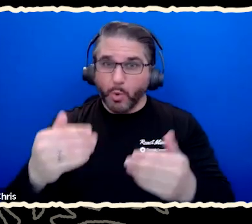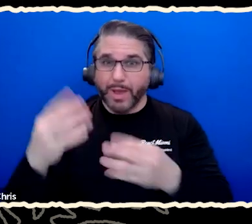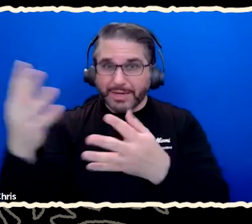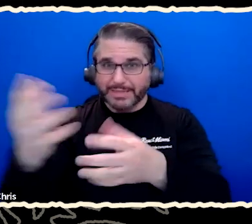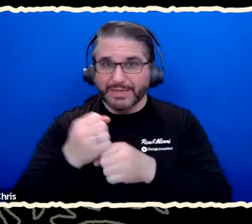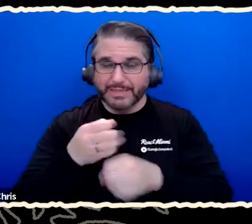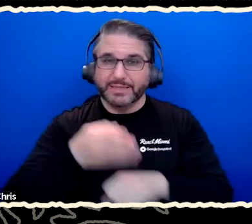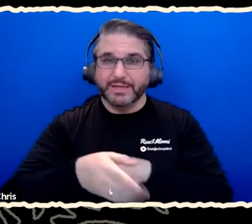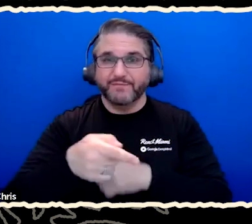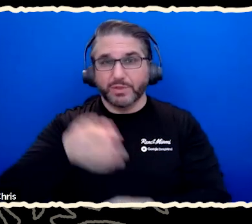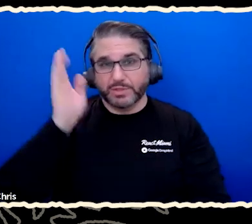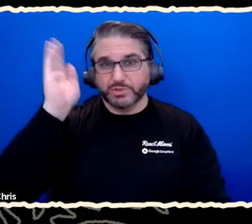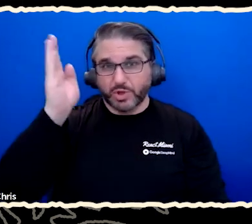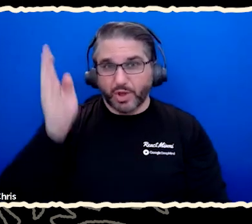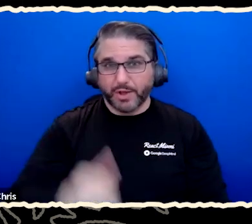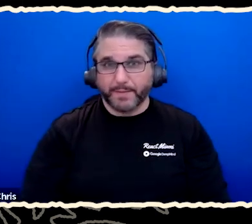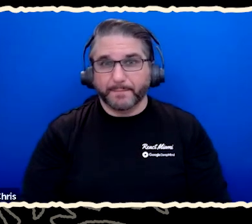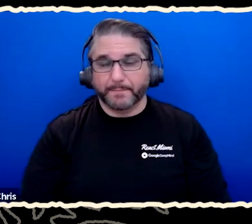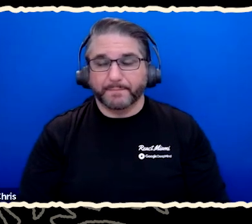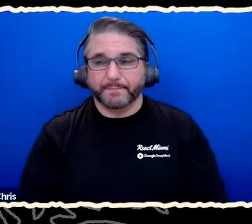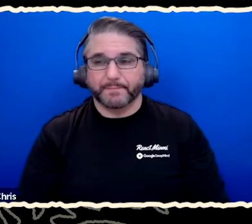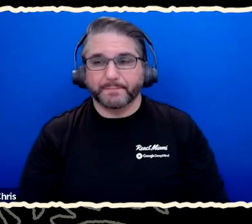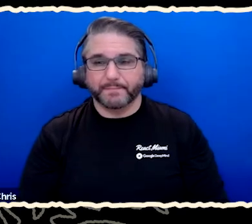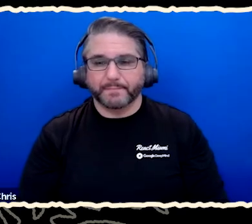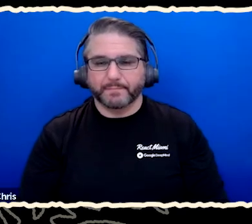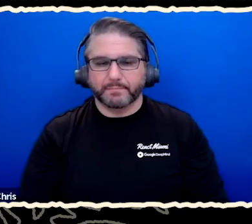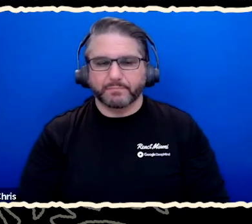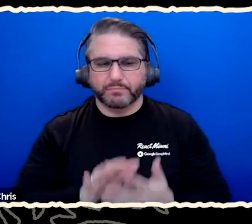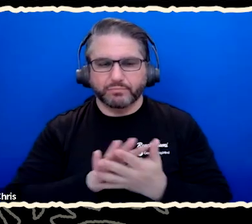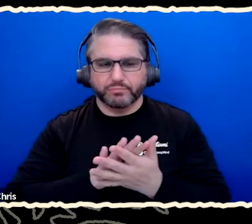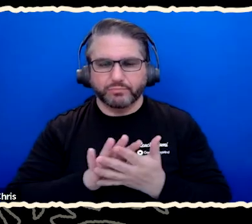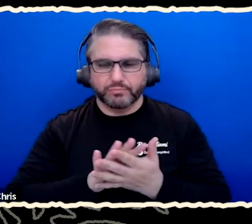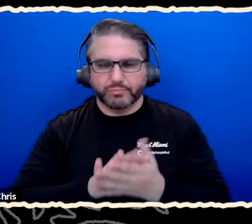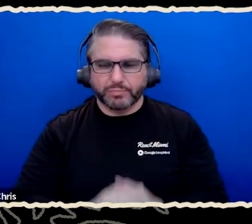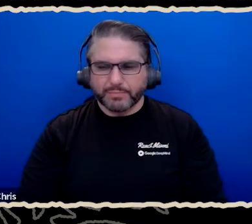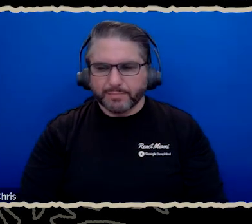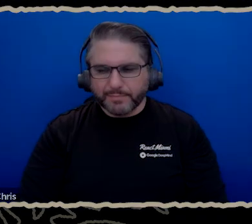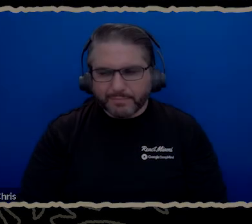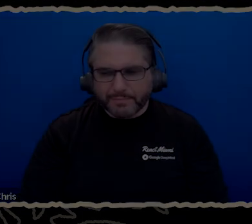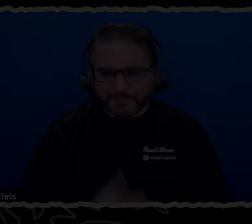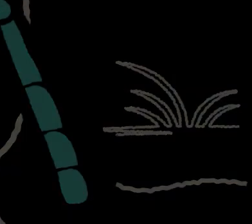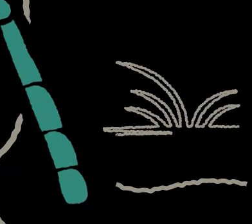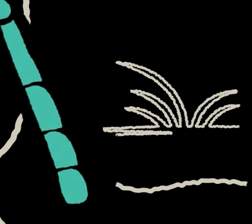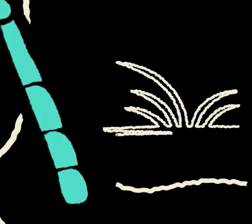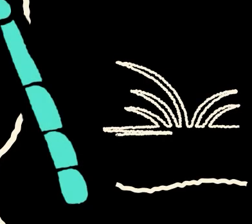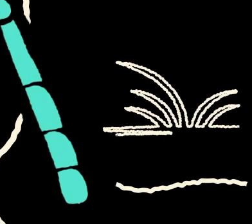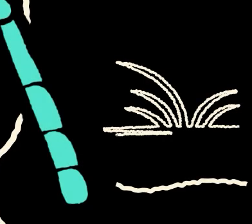So yeah, it will be here. Thank you, guys.